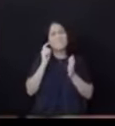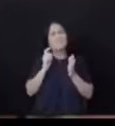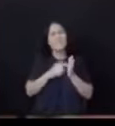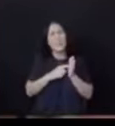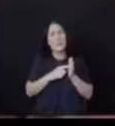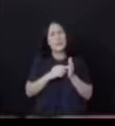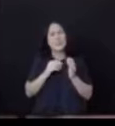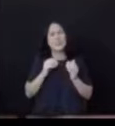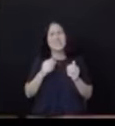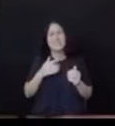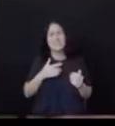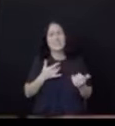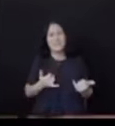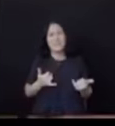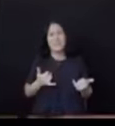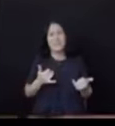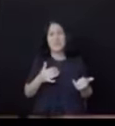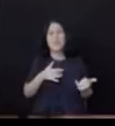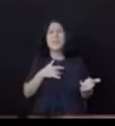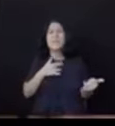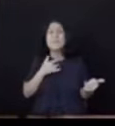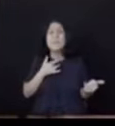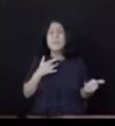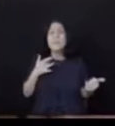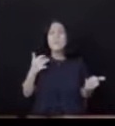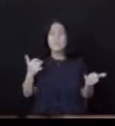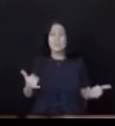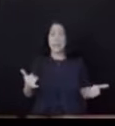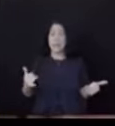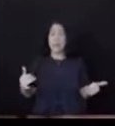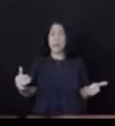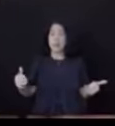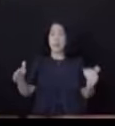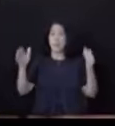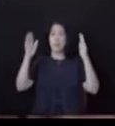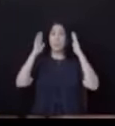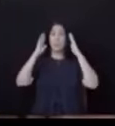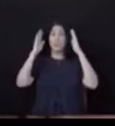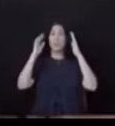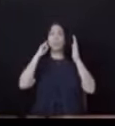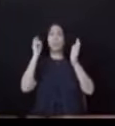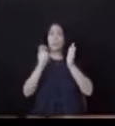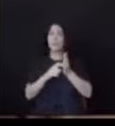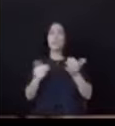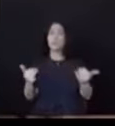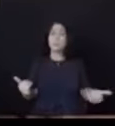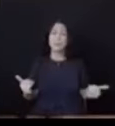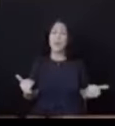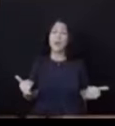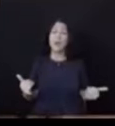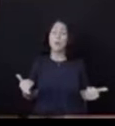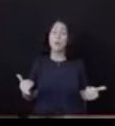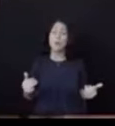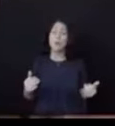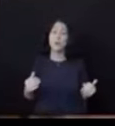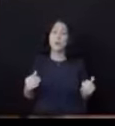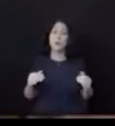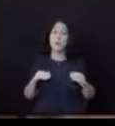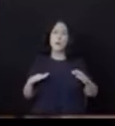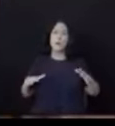feel it now we hear it now all together it sounds like